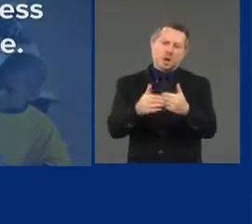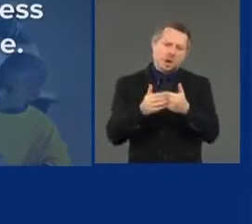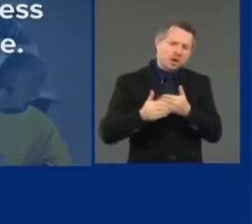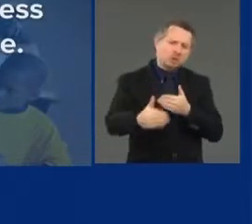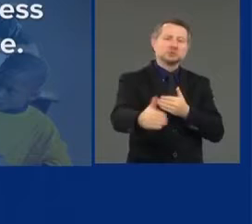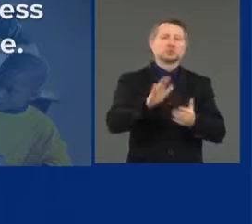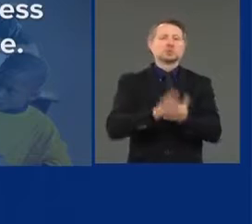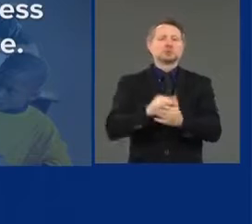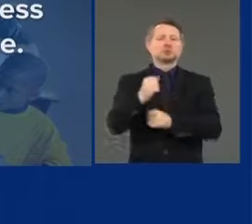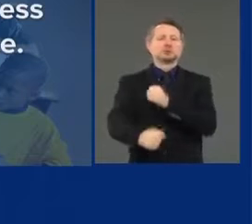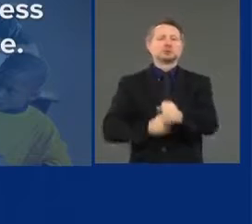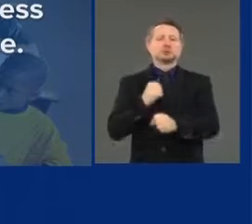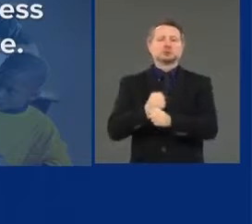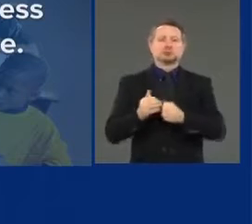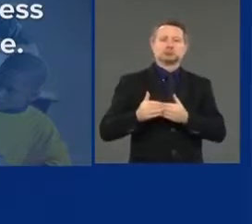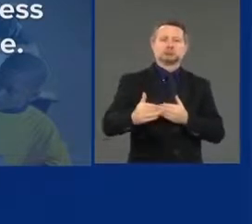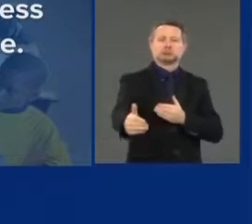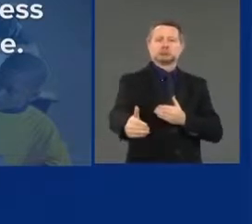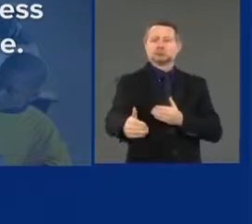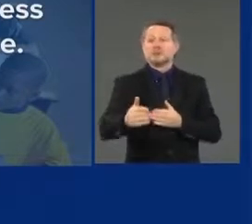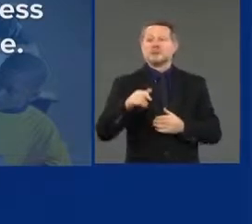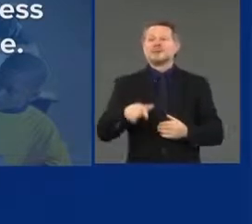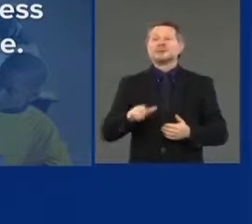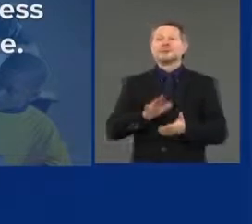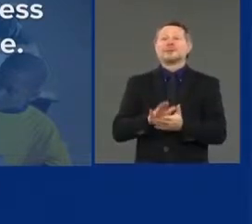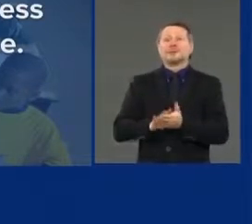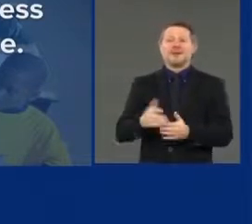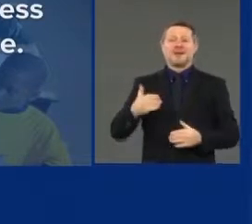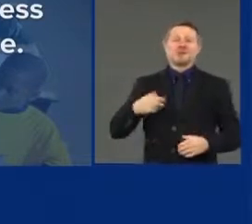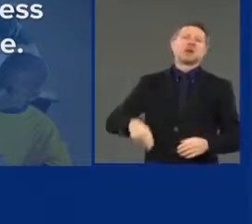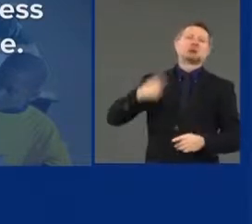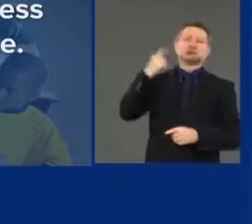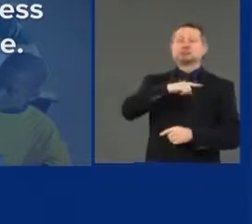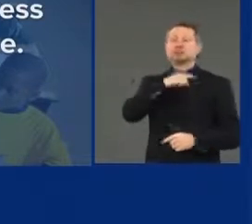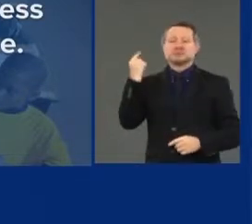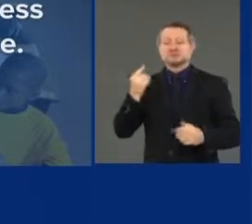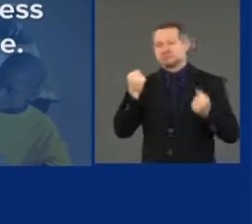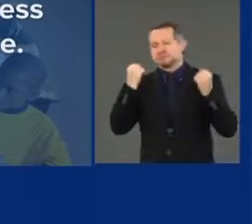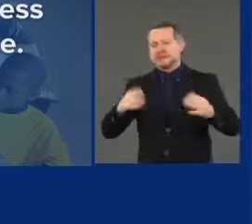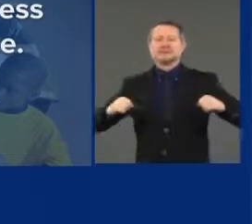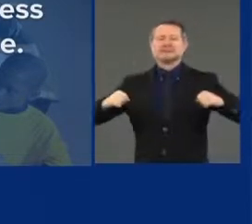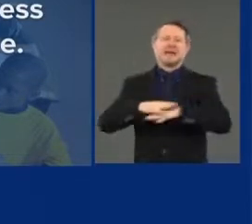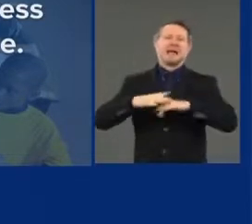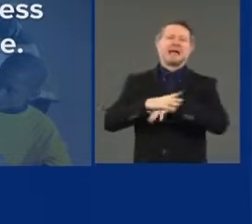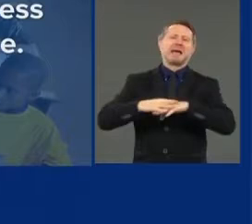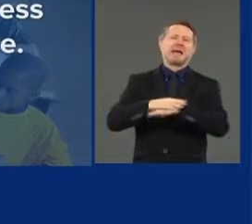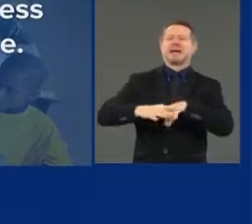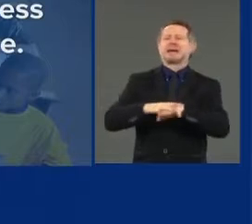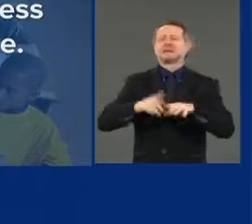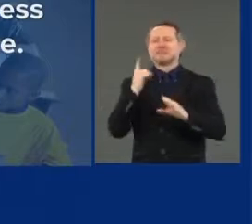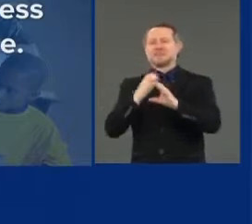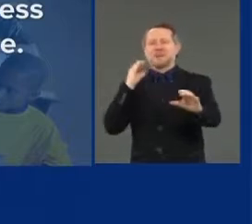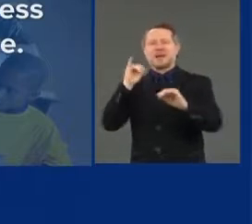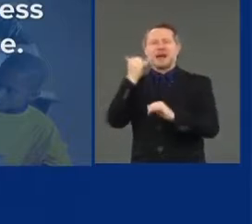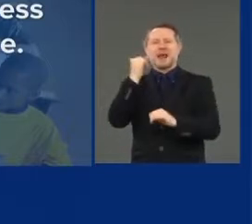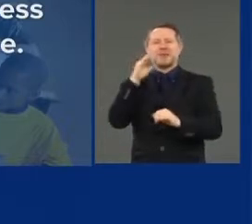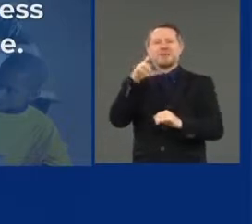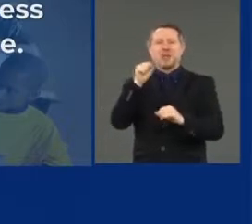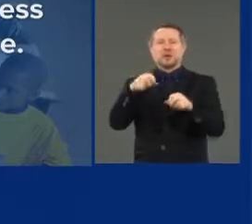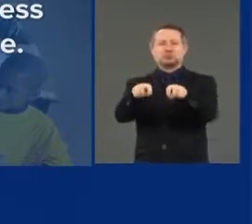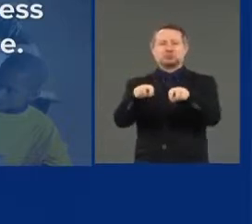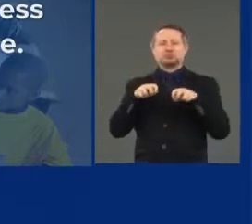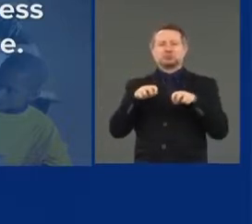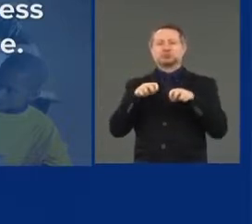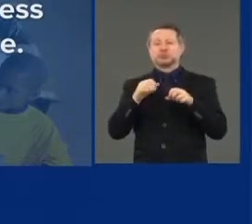Schools obviously pose risks. They're places of gathering. They're on buses. They're in classrooms. How do you